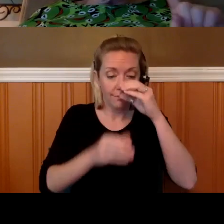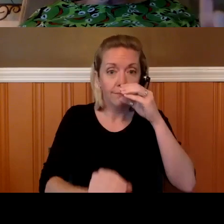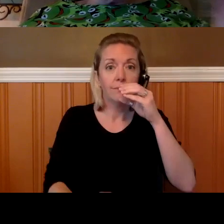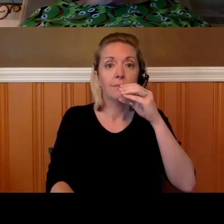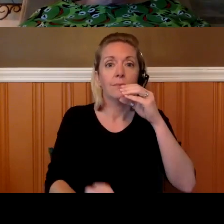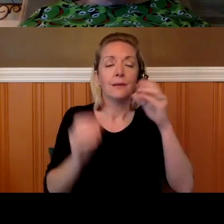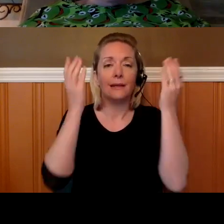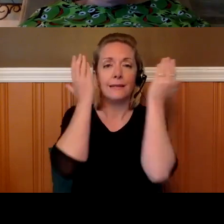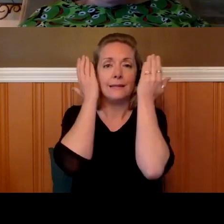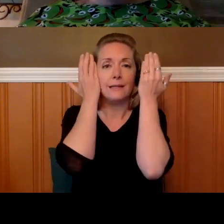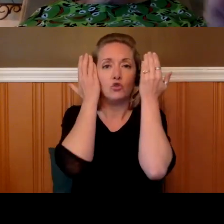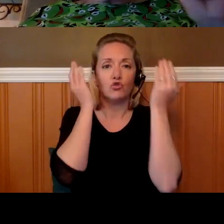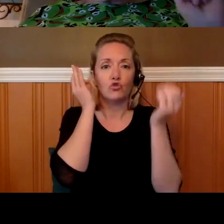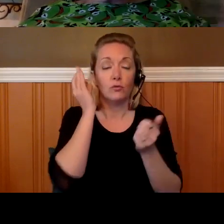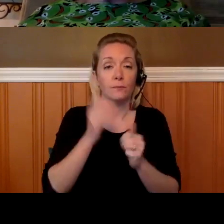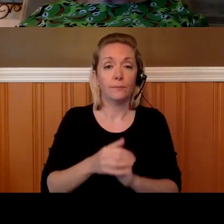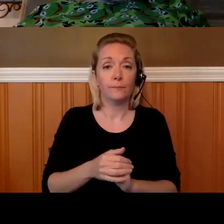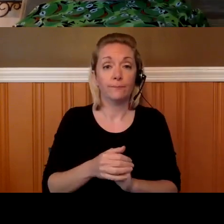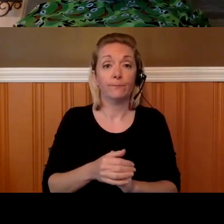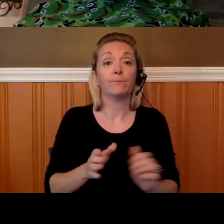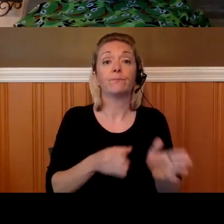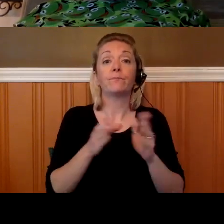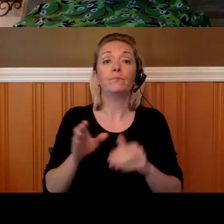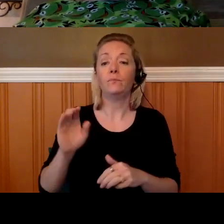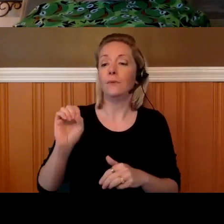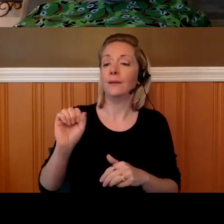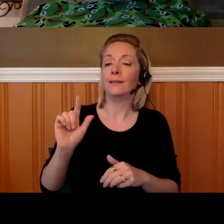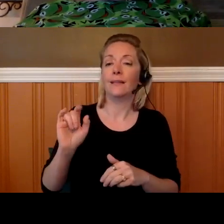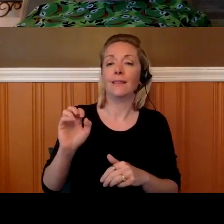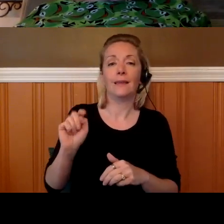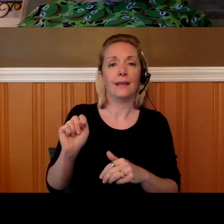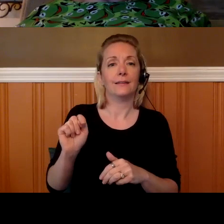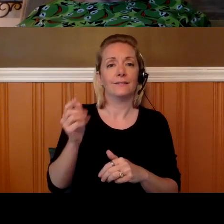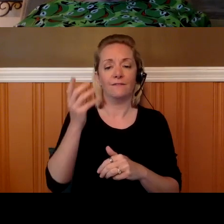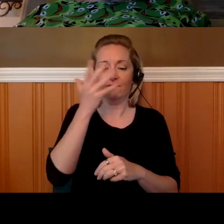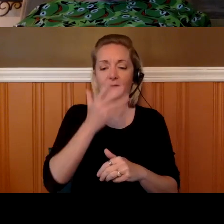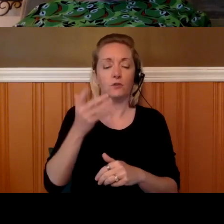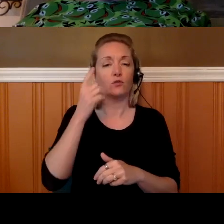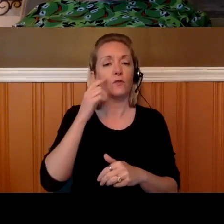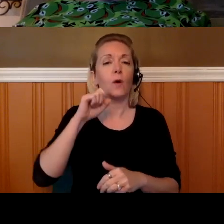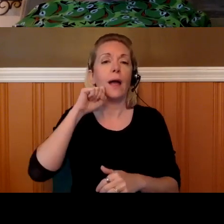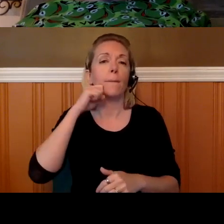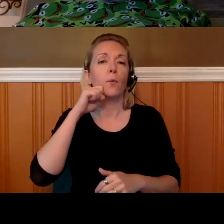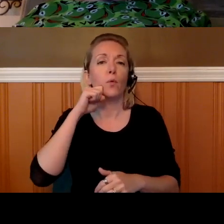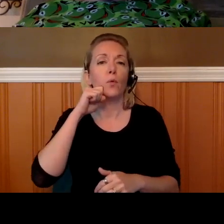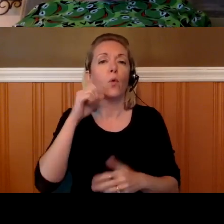harder. What are the salient features of apple?